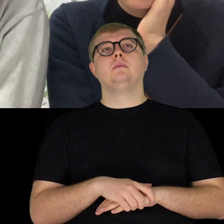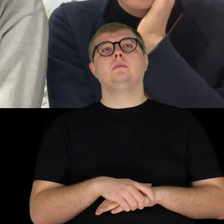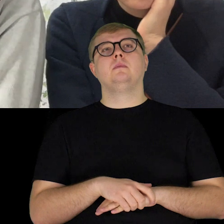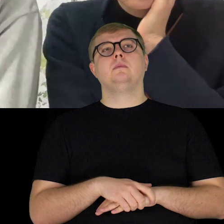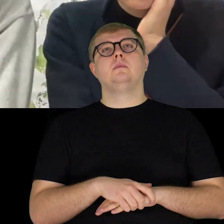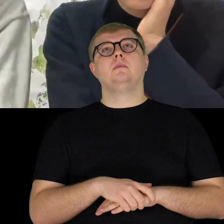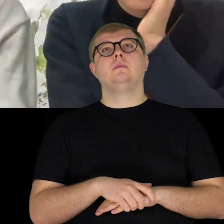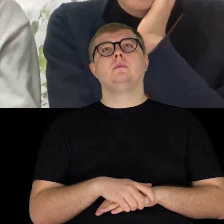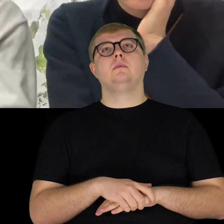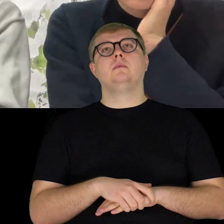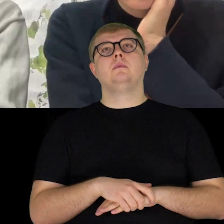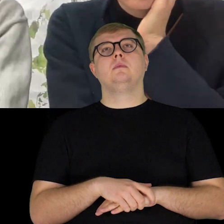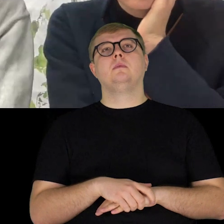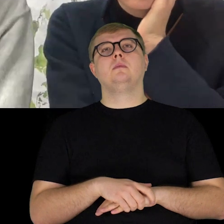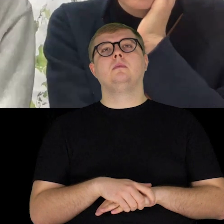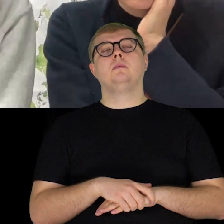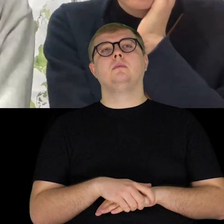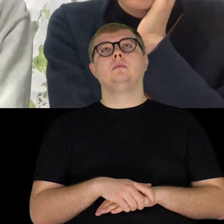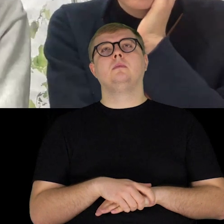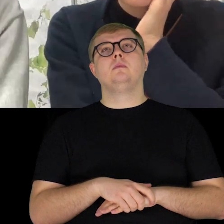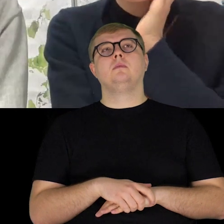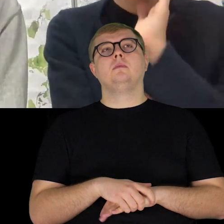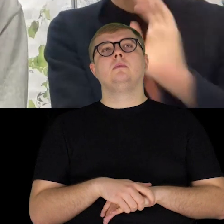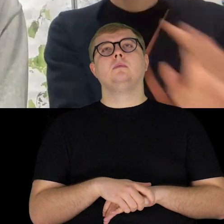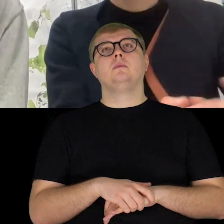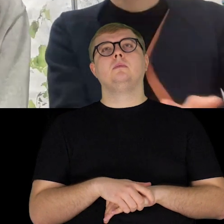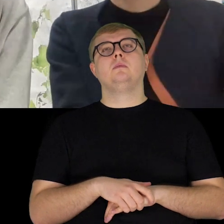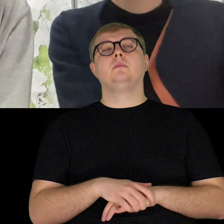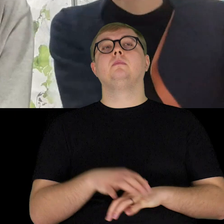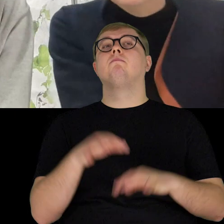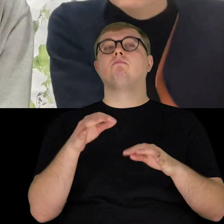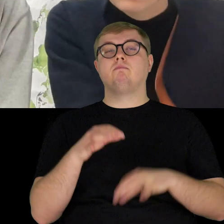yeah, so tonight we're going to talk a bit about our